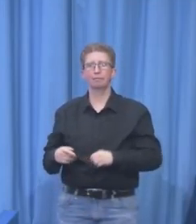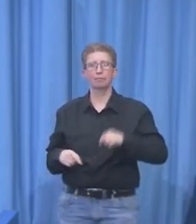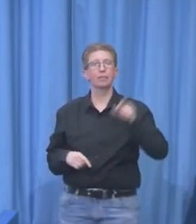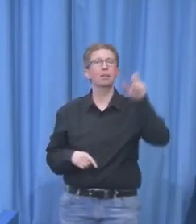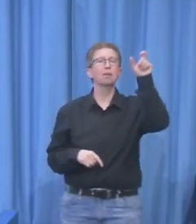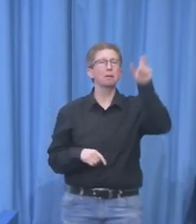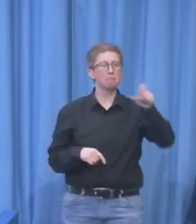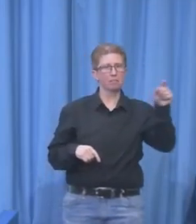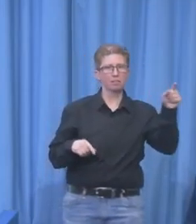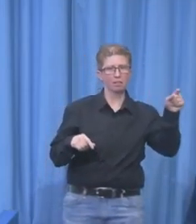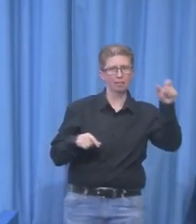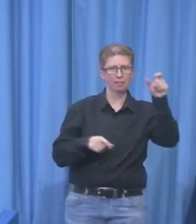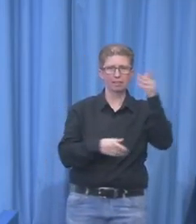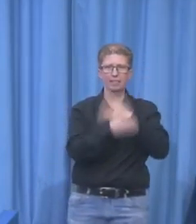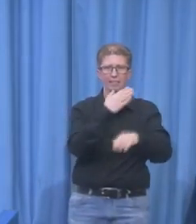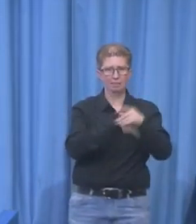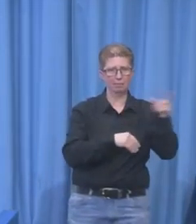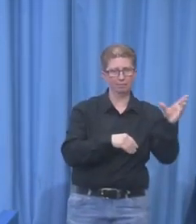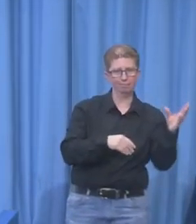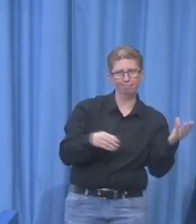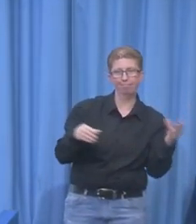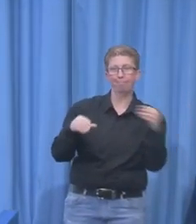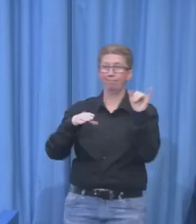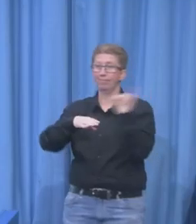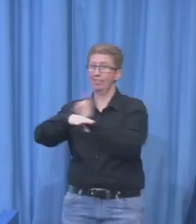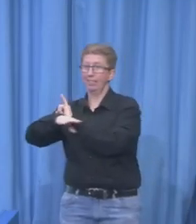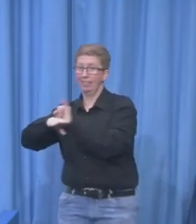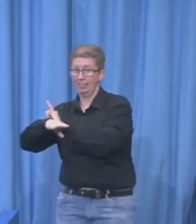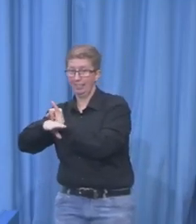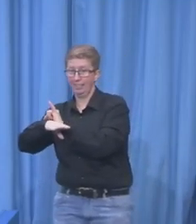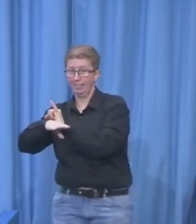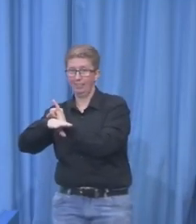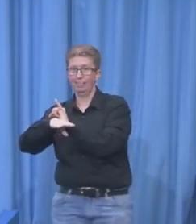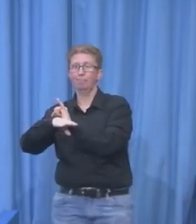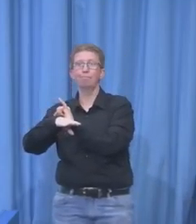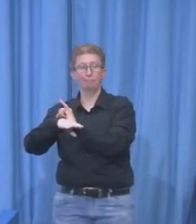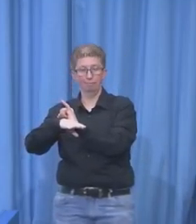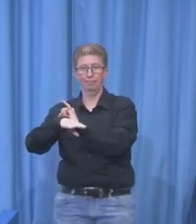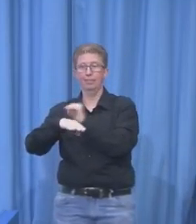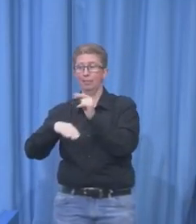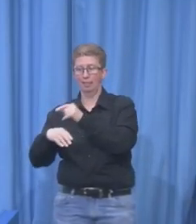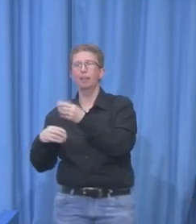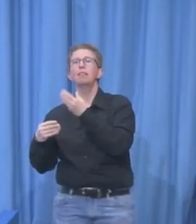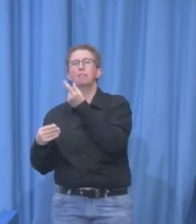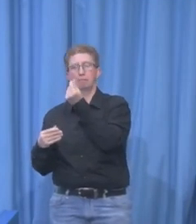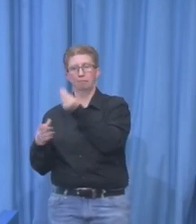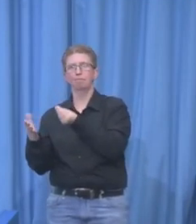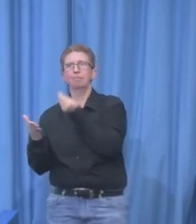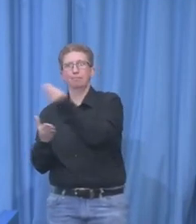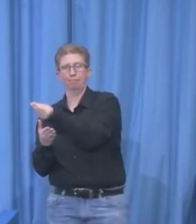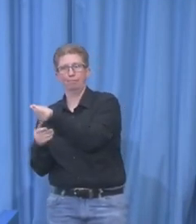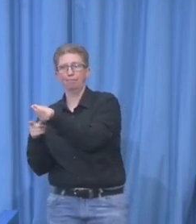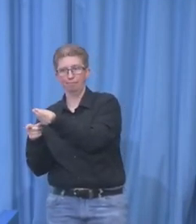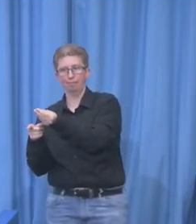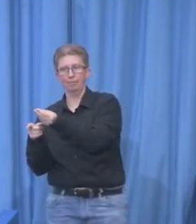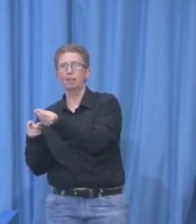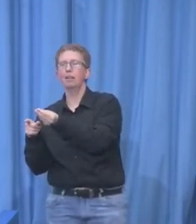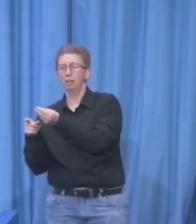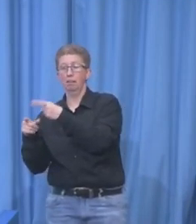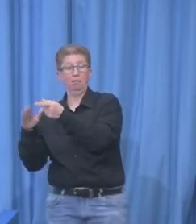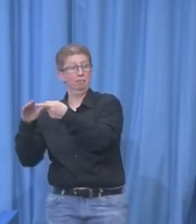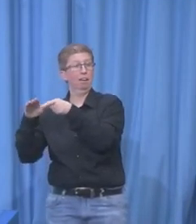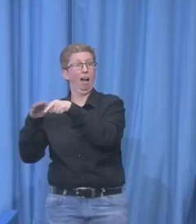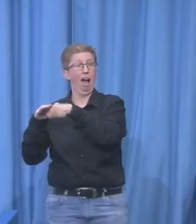we really look at it like equal work for equal pay. The employer, when they pay somebody, they invest in that person